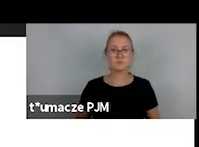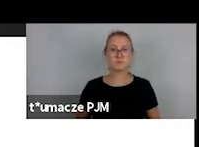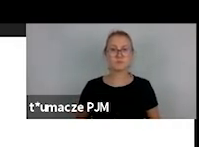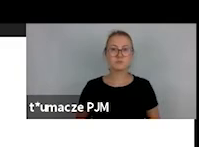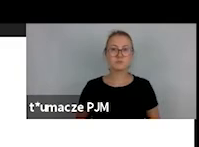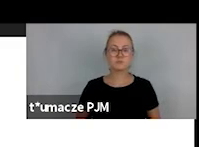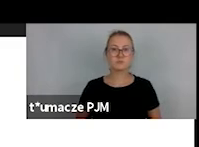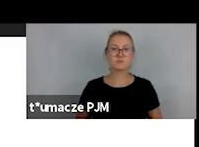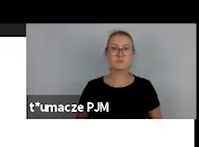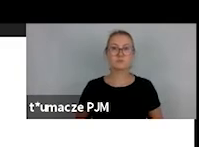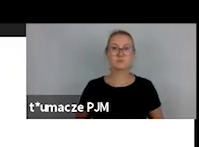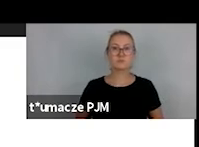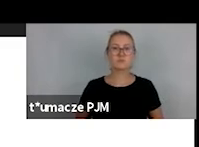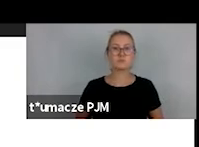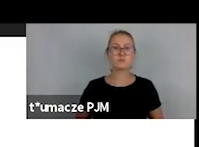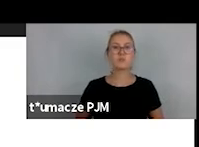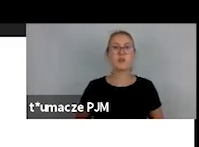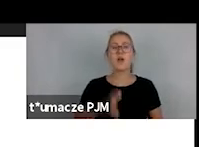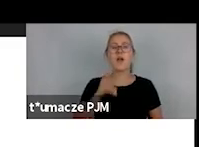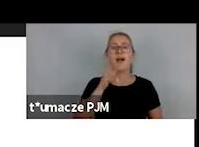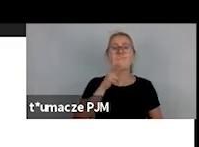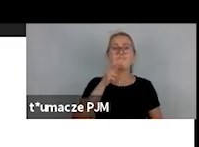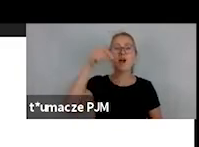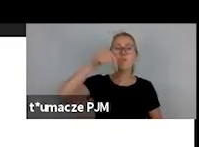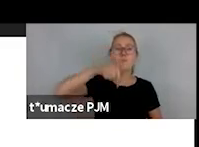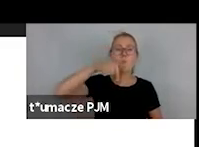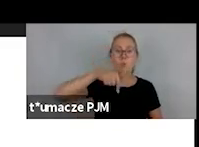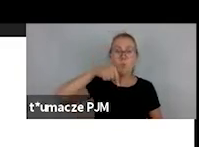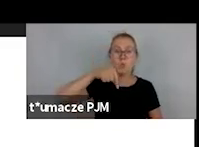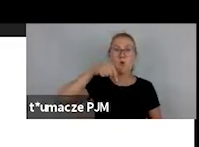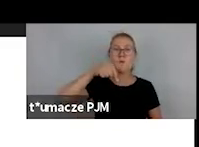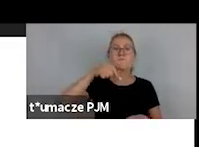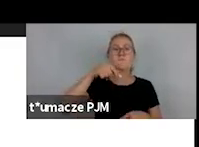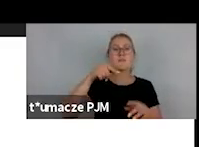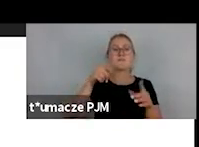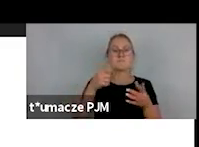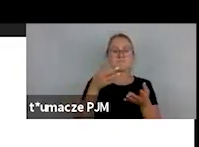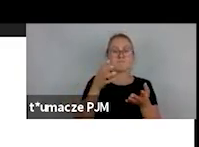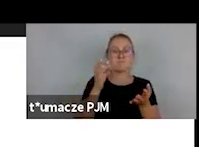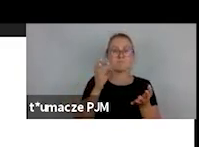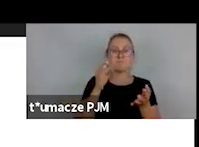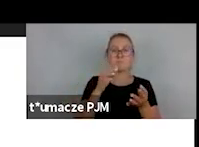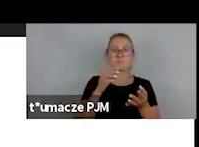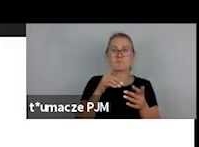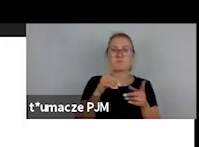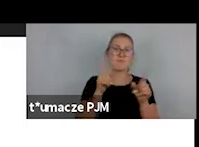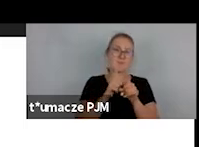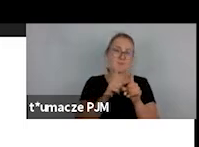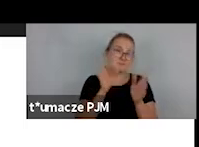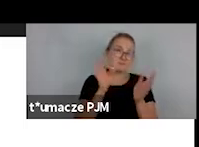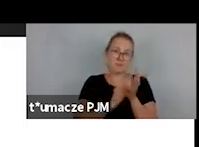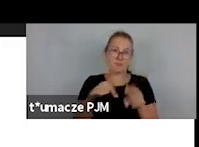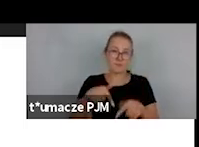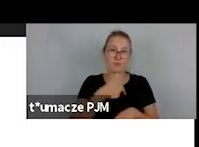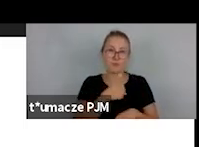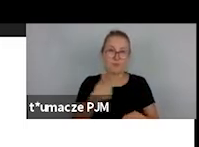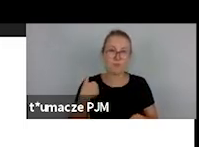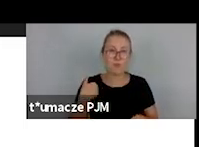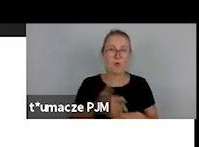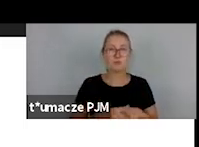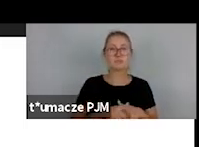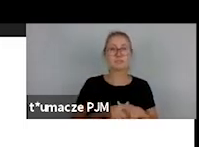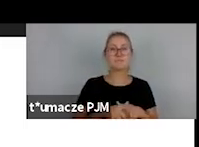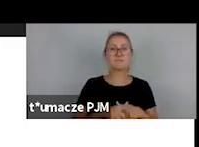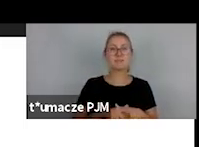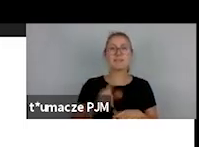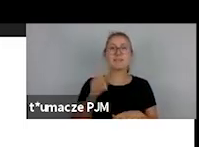in Poland, there is a real gap in terms of men's involvement in care work, whether that's care for children, care for